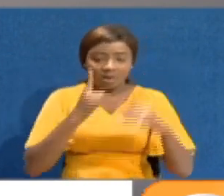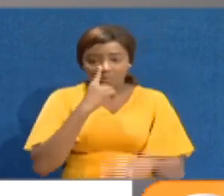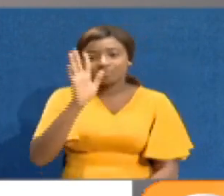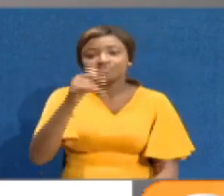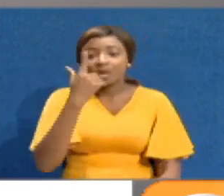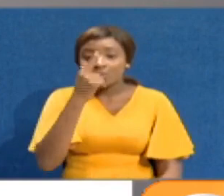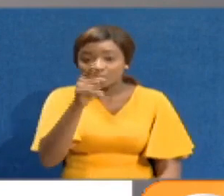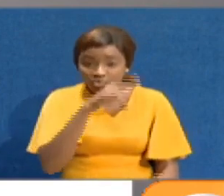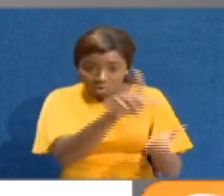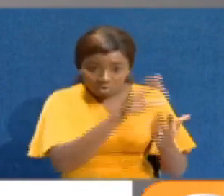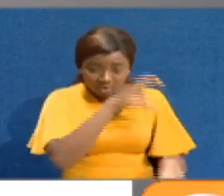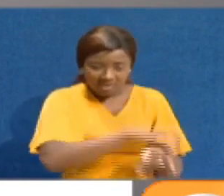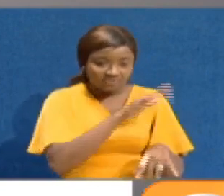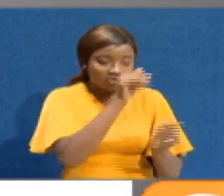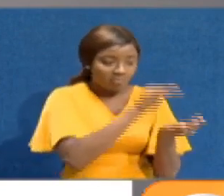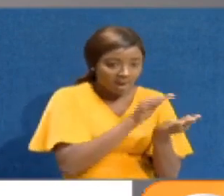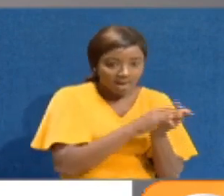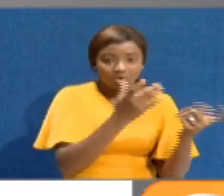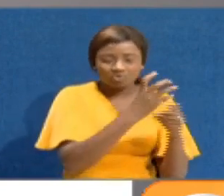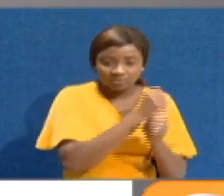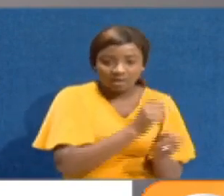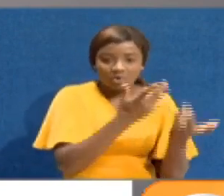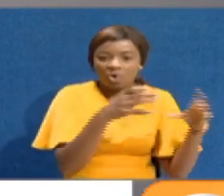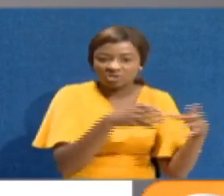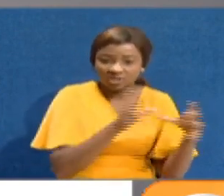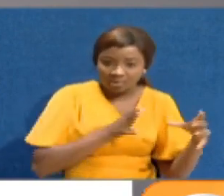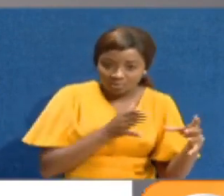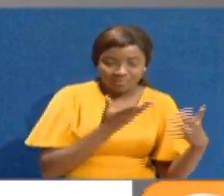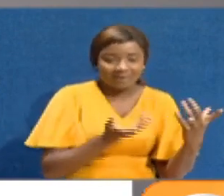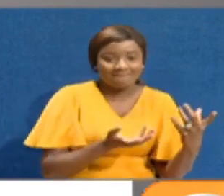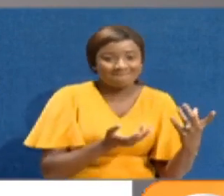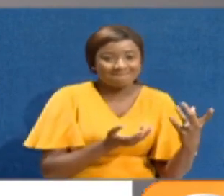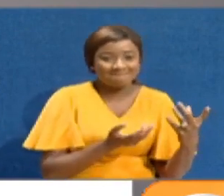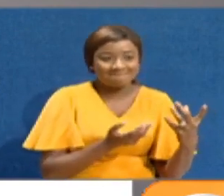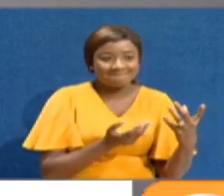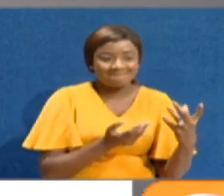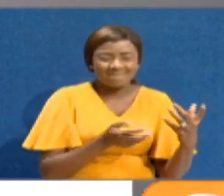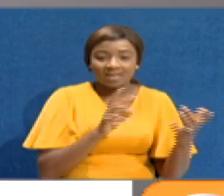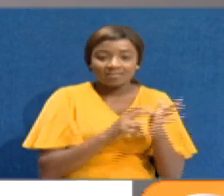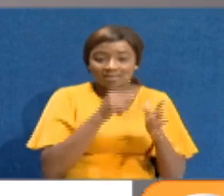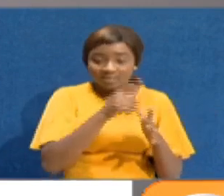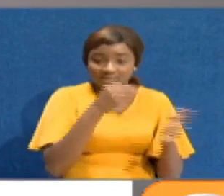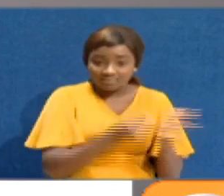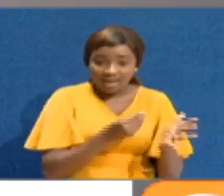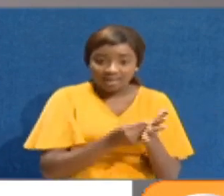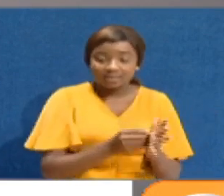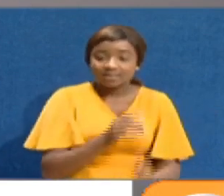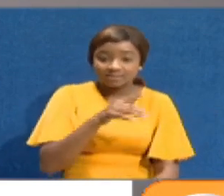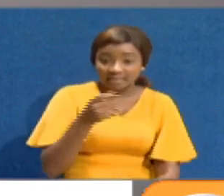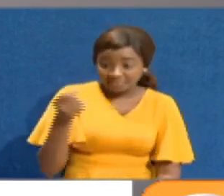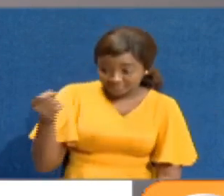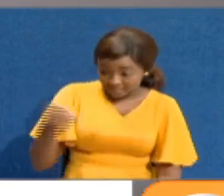a loan from a bank or from a SACCO or from a chama, it is a first charge on your income when you